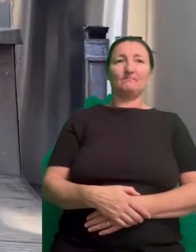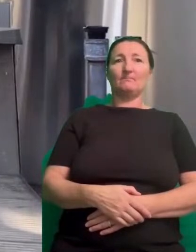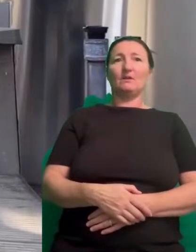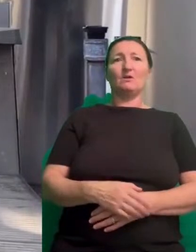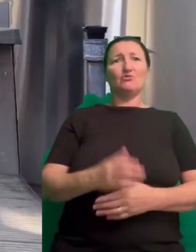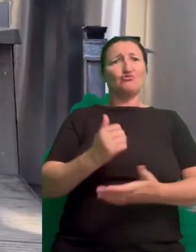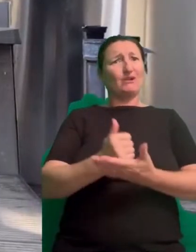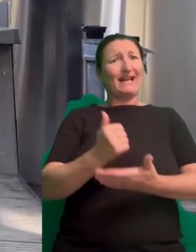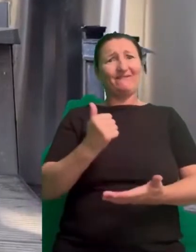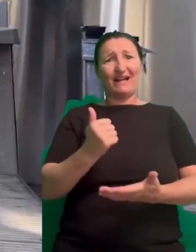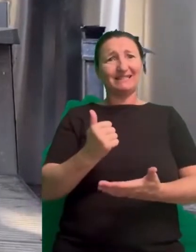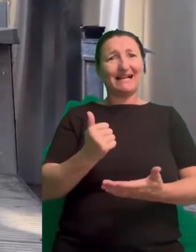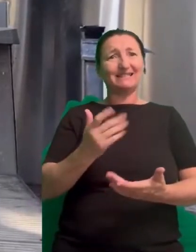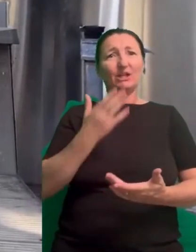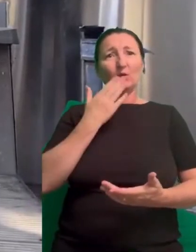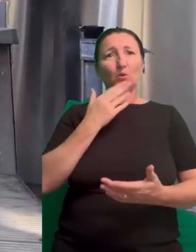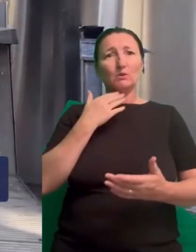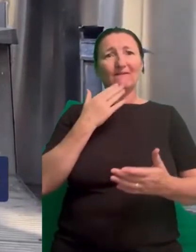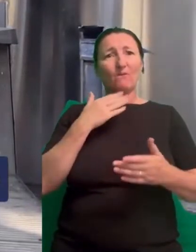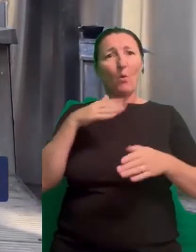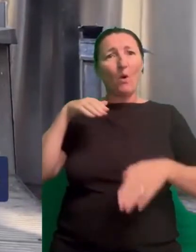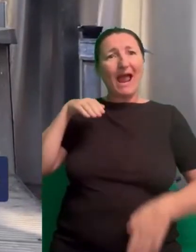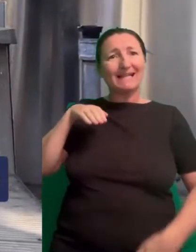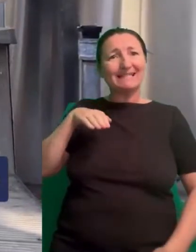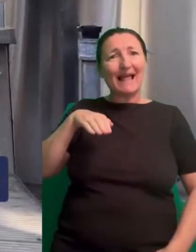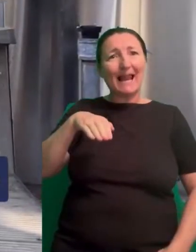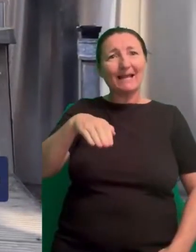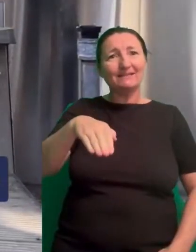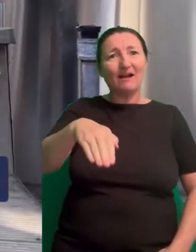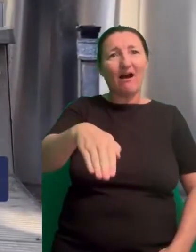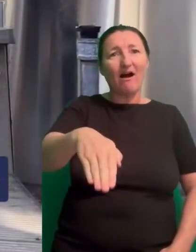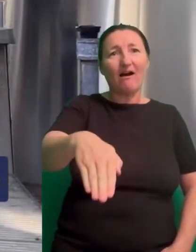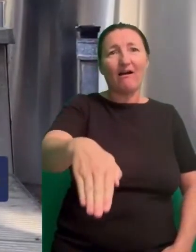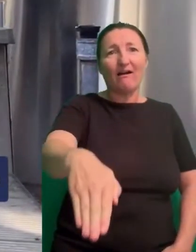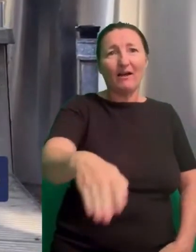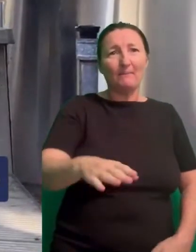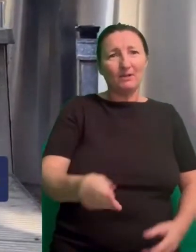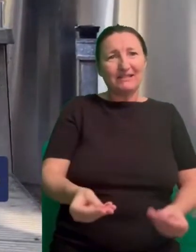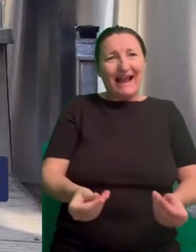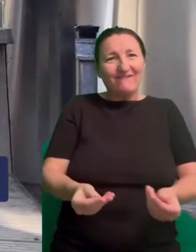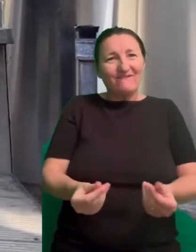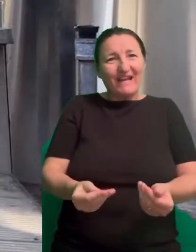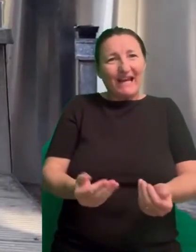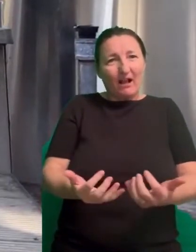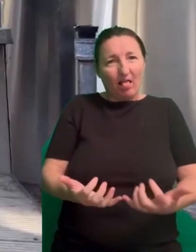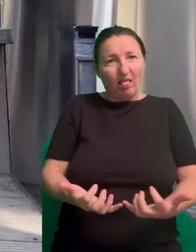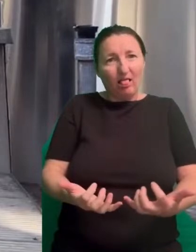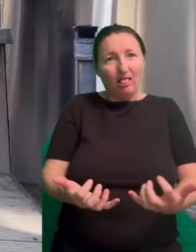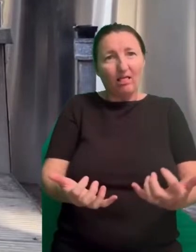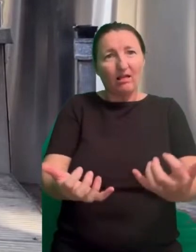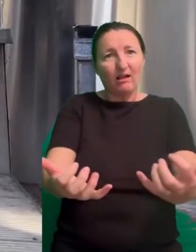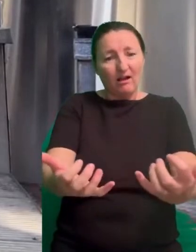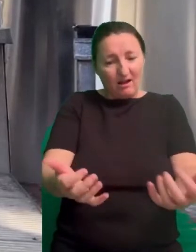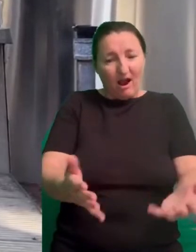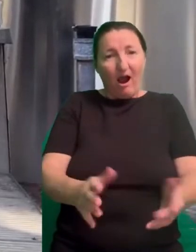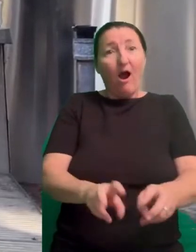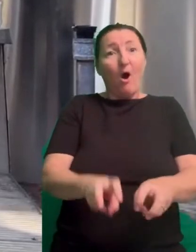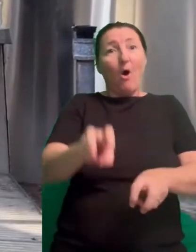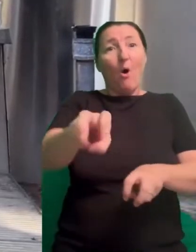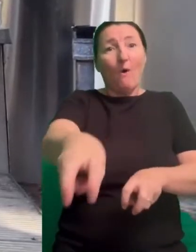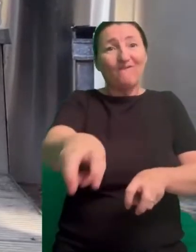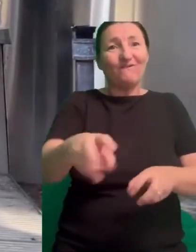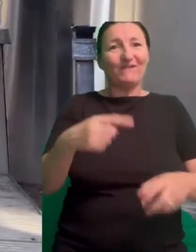Sensible comes into its own, particularly on escalators, because you can feel exactly where to get on and off the